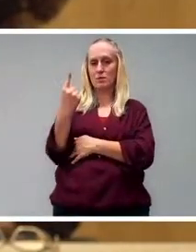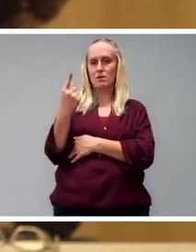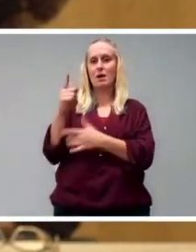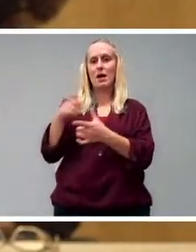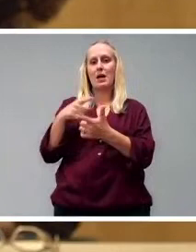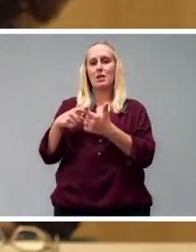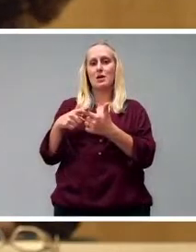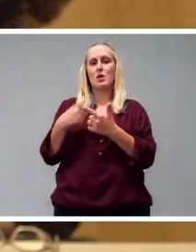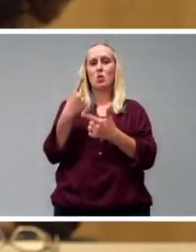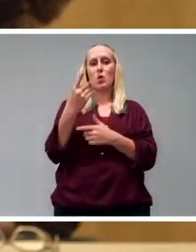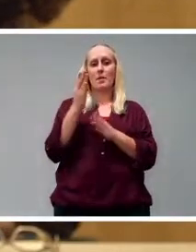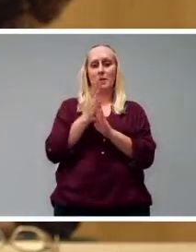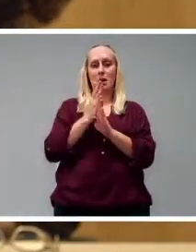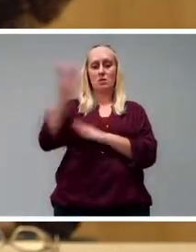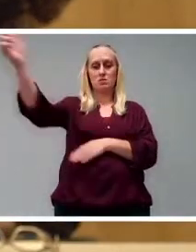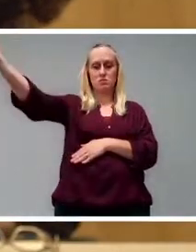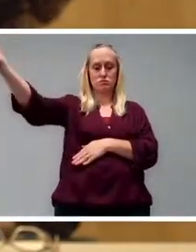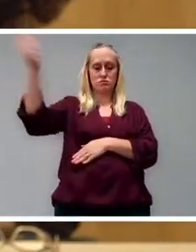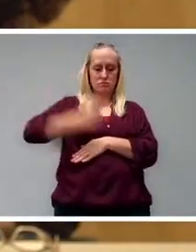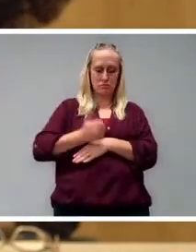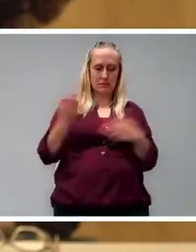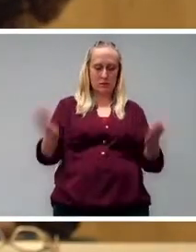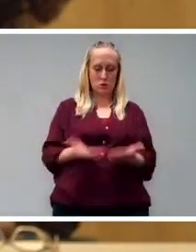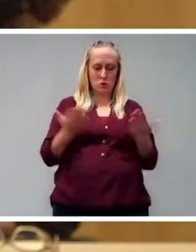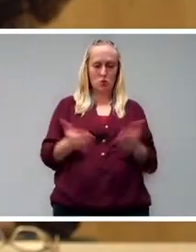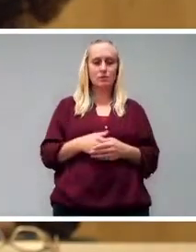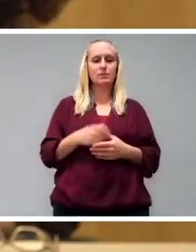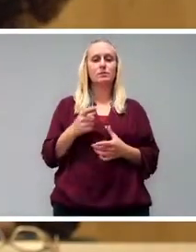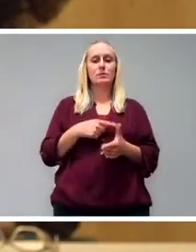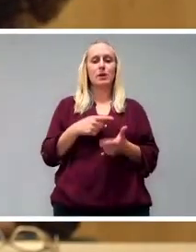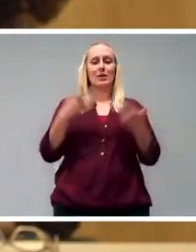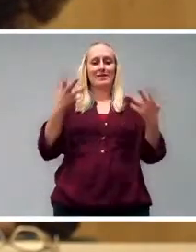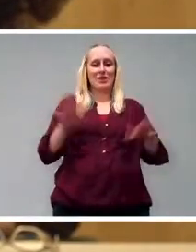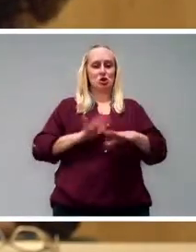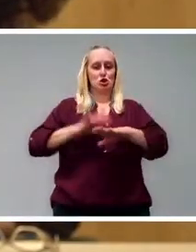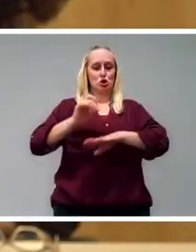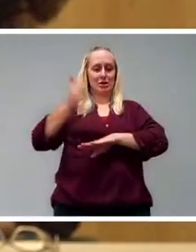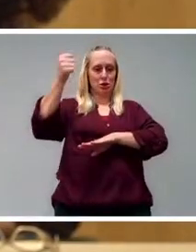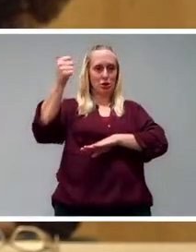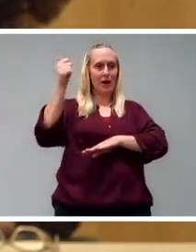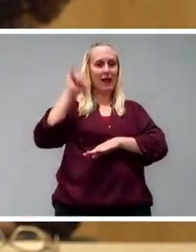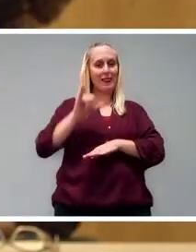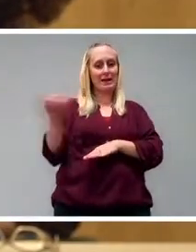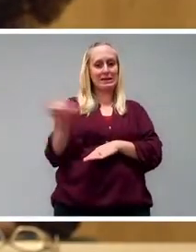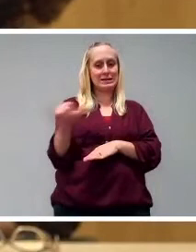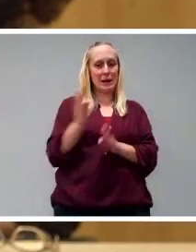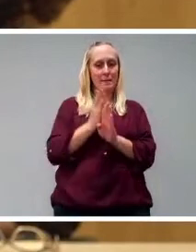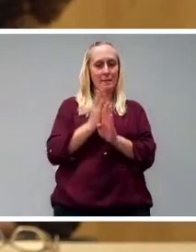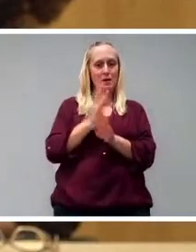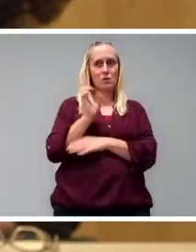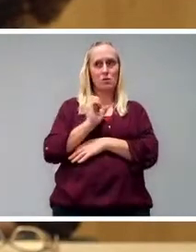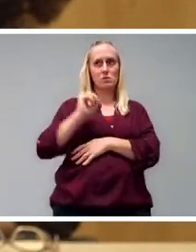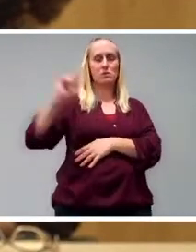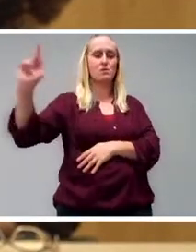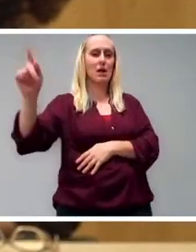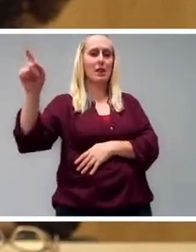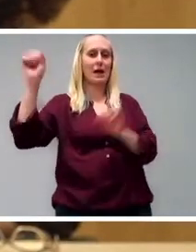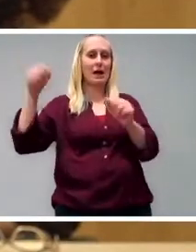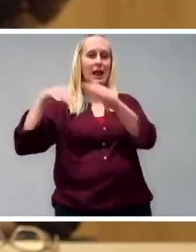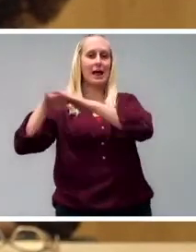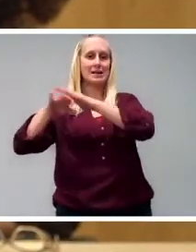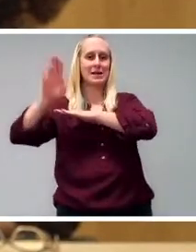kids to me. And then we cut down a little bit earlier at the end of the day, and that shuttle bus takes students back so that they can access their bus home.